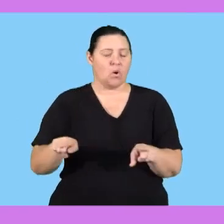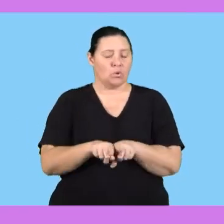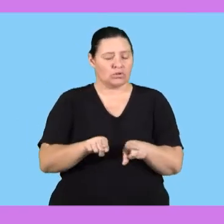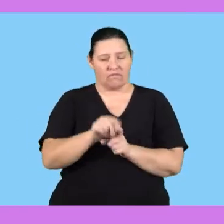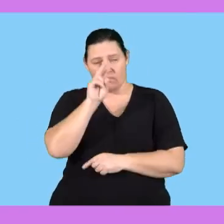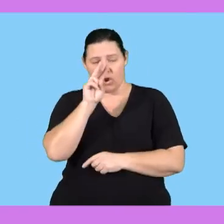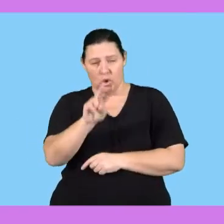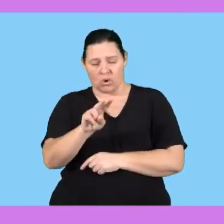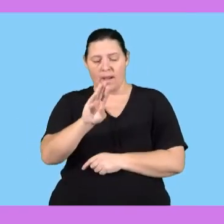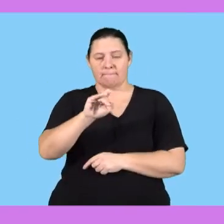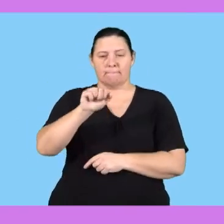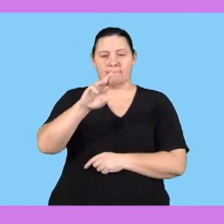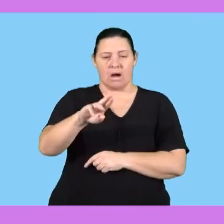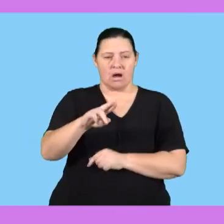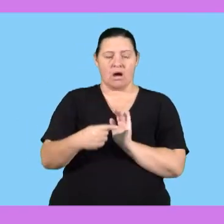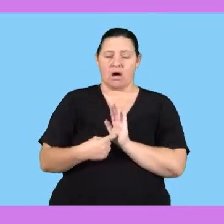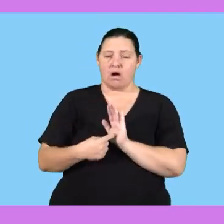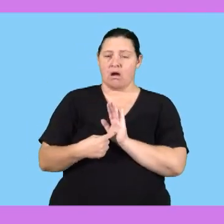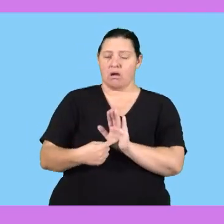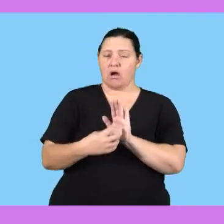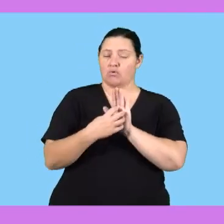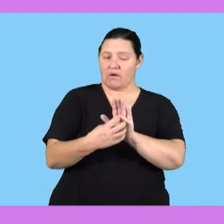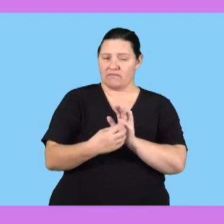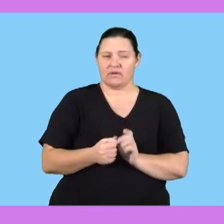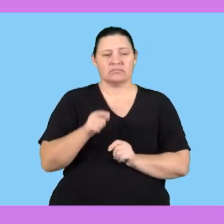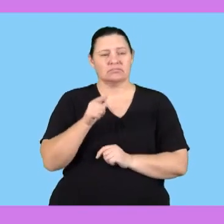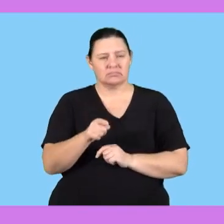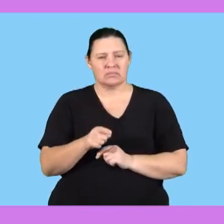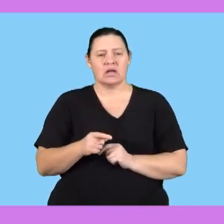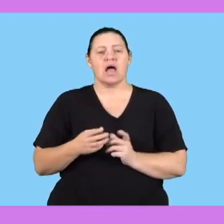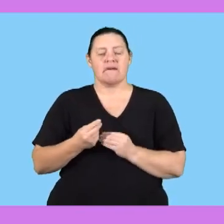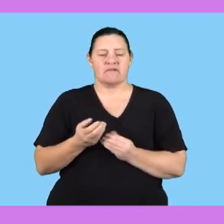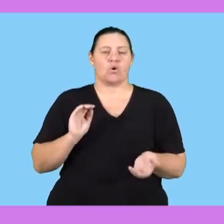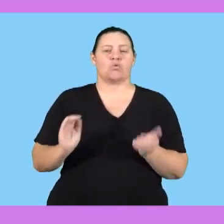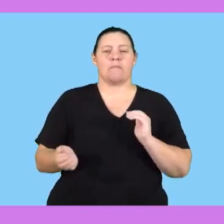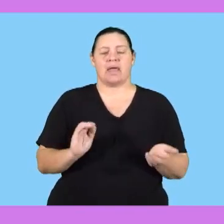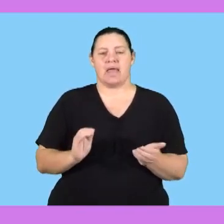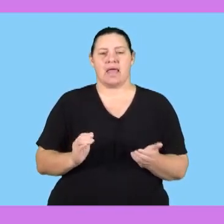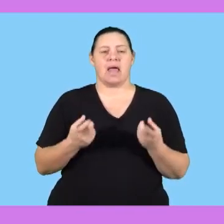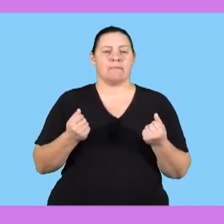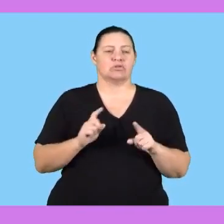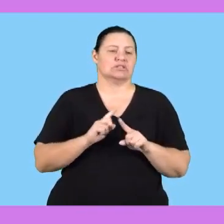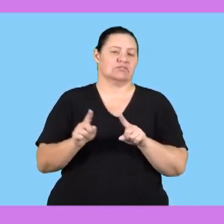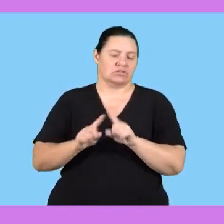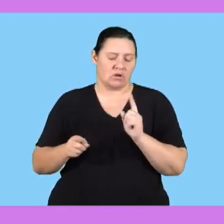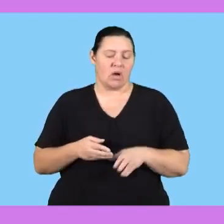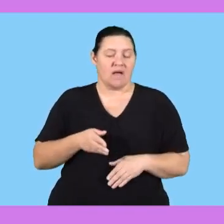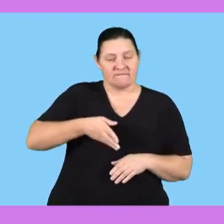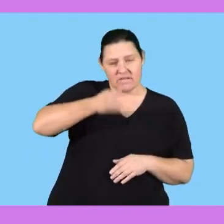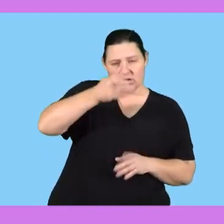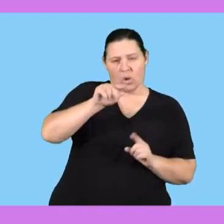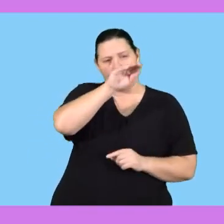also important, when we look at bar graphs, I indicated here that a bar graph compares different amounts using